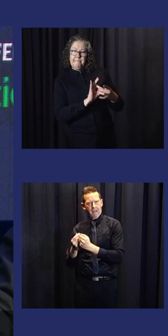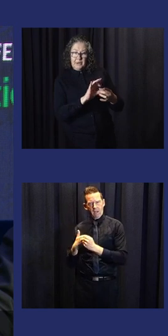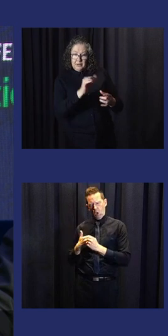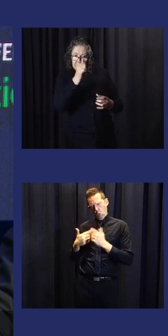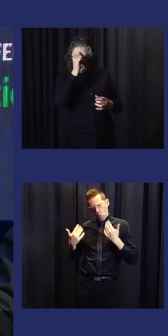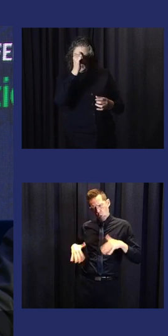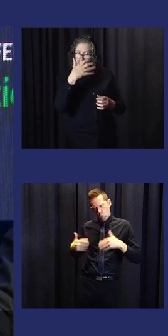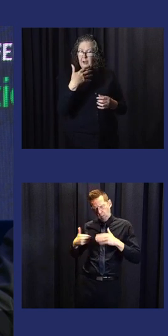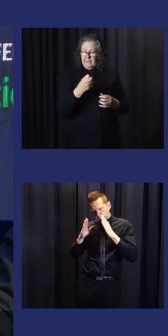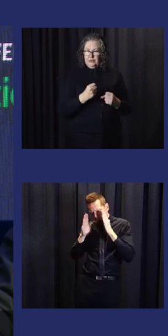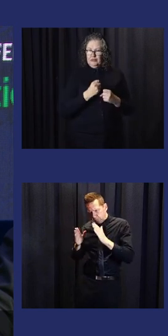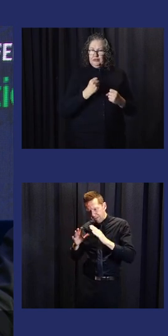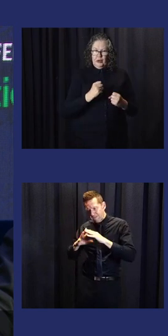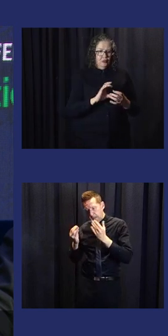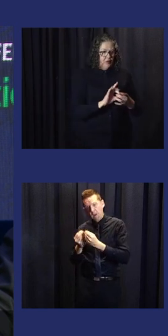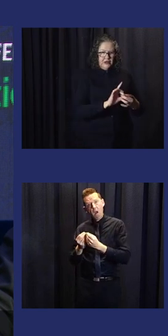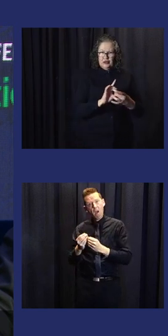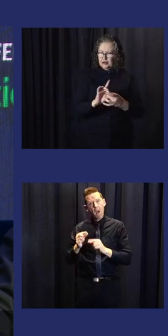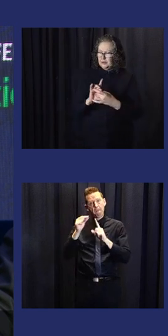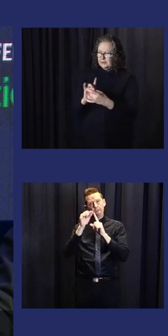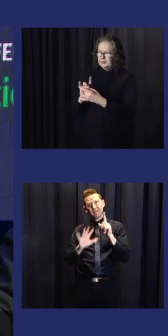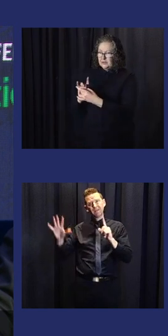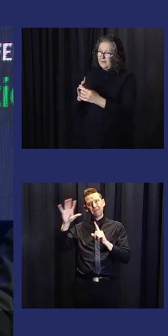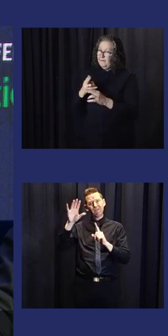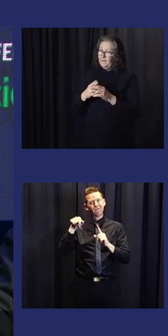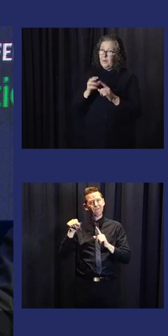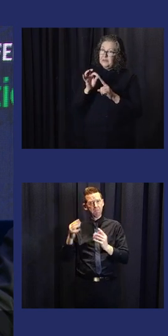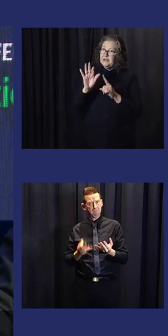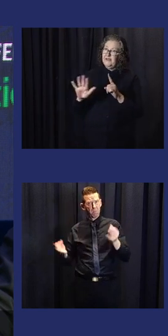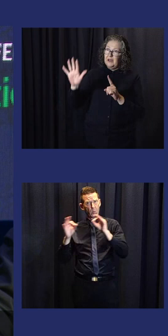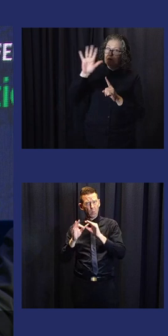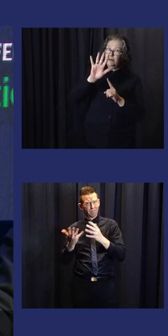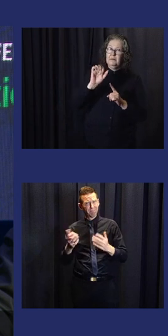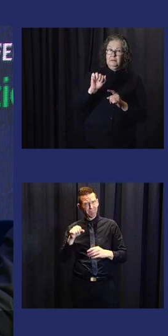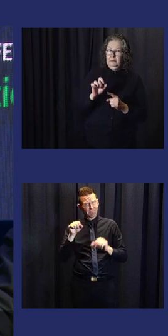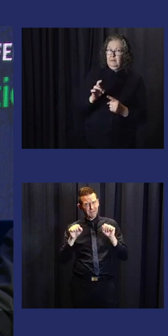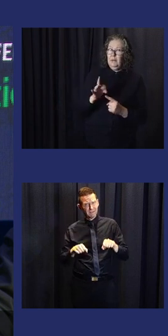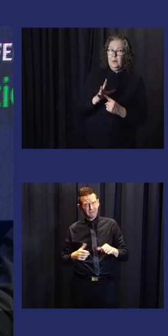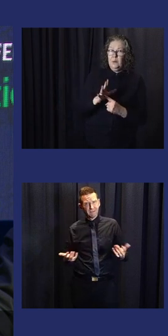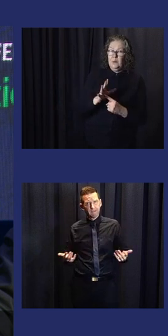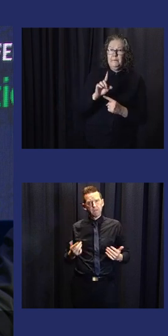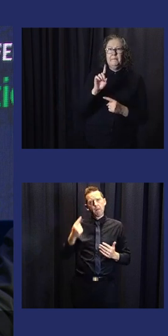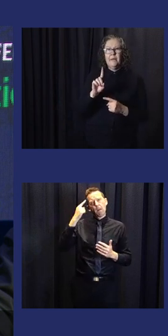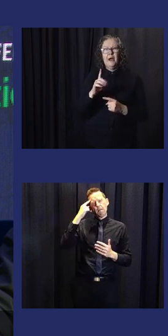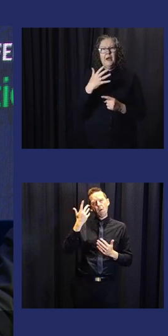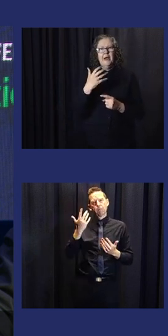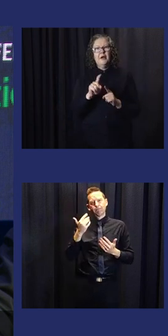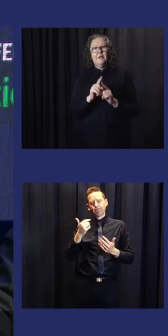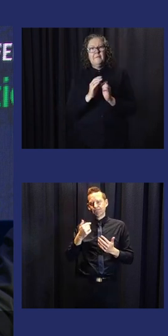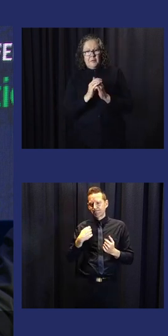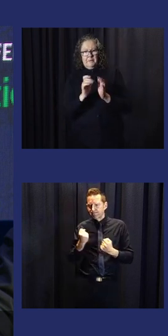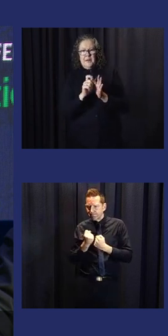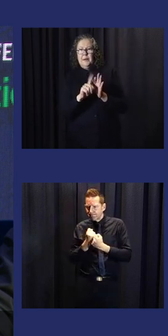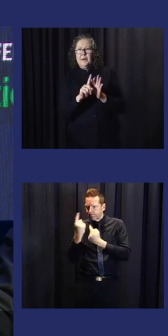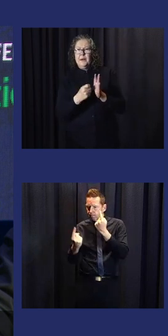we have our relationships in community in the Pacific, and that's incredibly important. But it's also about things like peer systems and